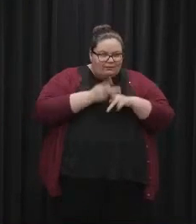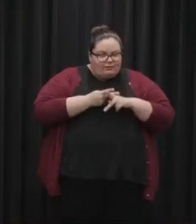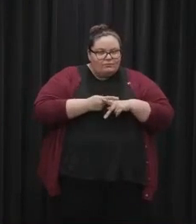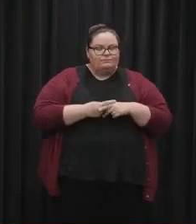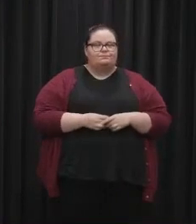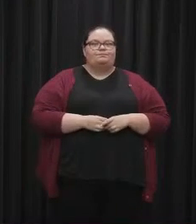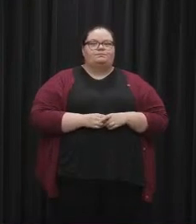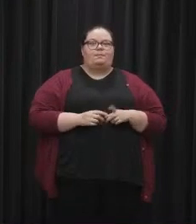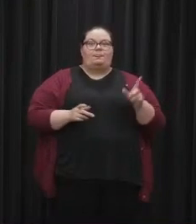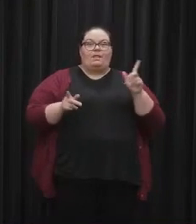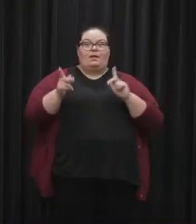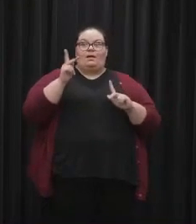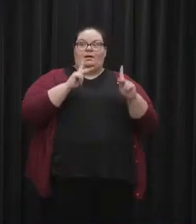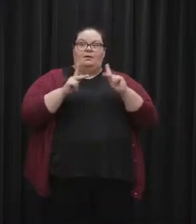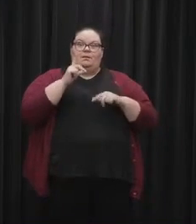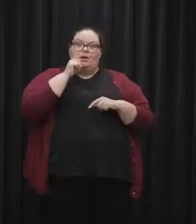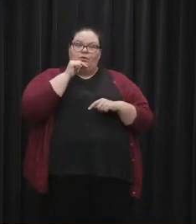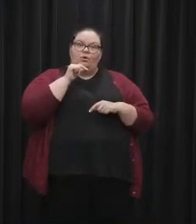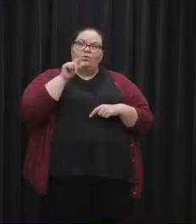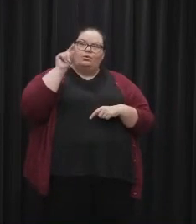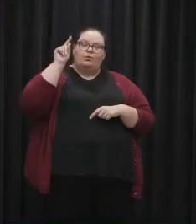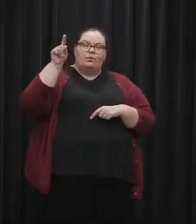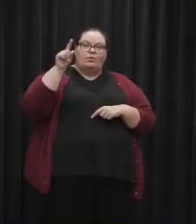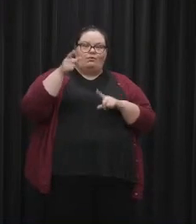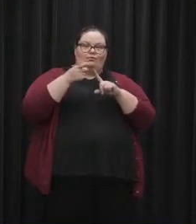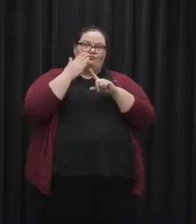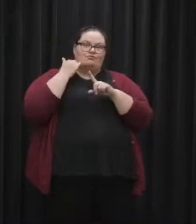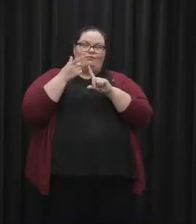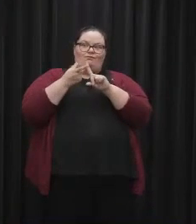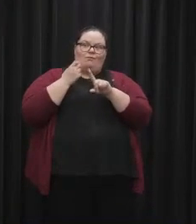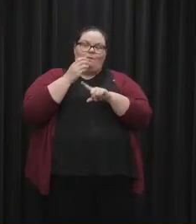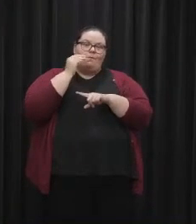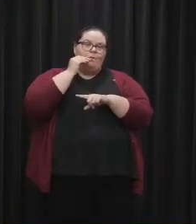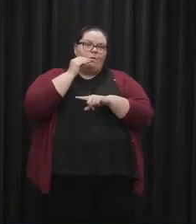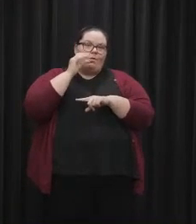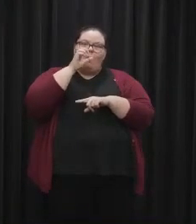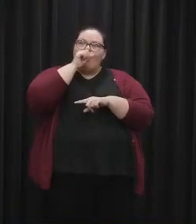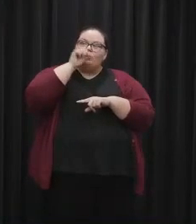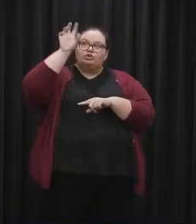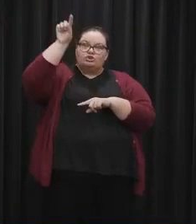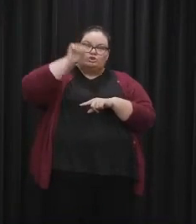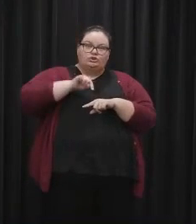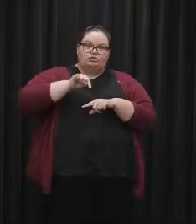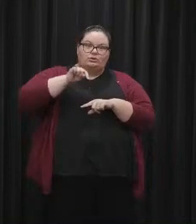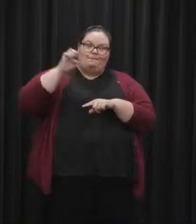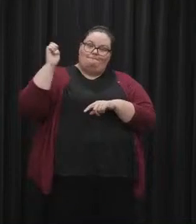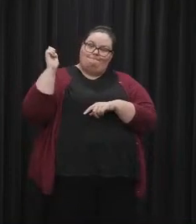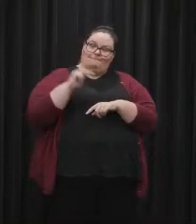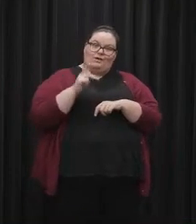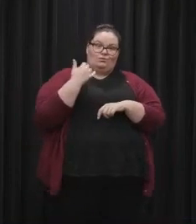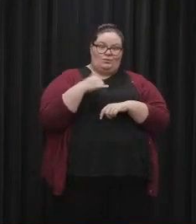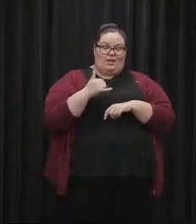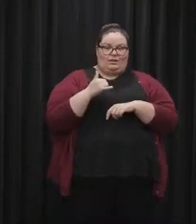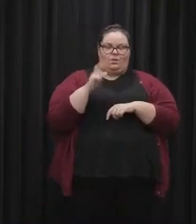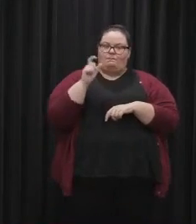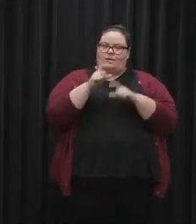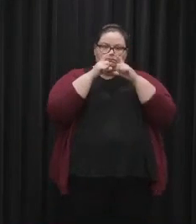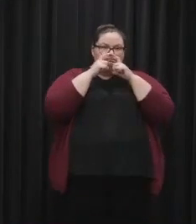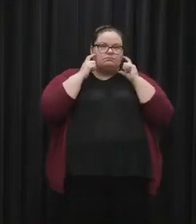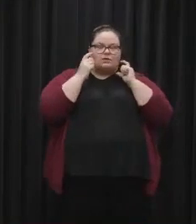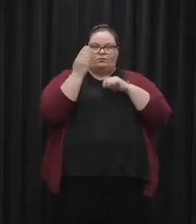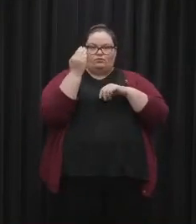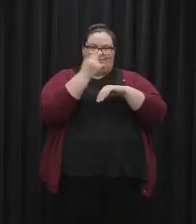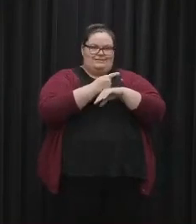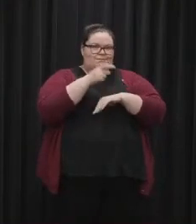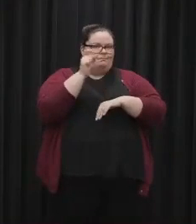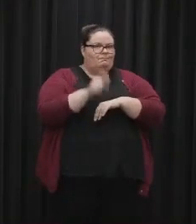exempted from isolation requirements under shared custody arrangements are required to wear a mask at all times, indoors and outdoors, for the next